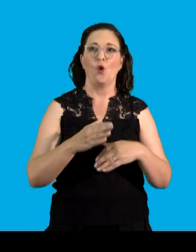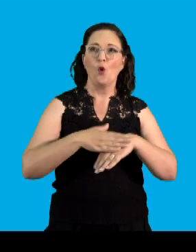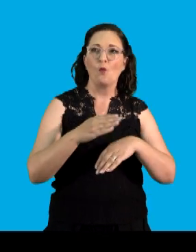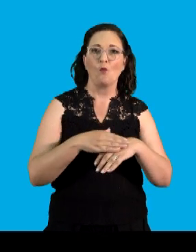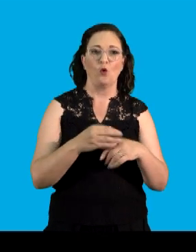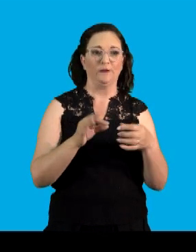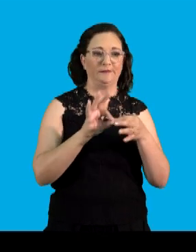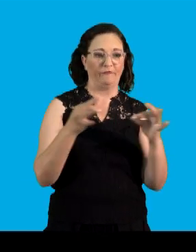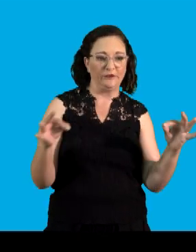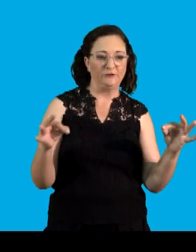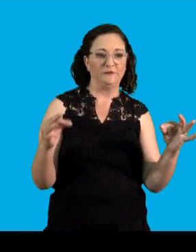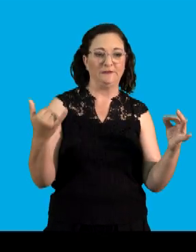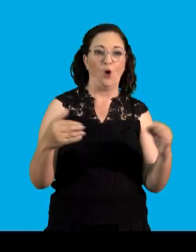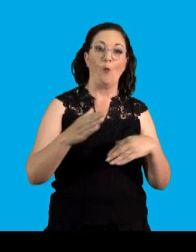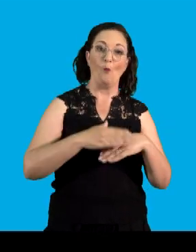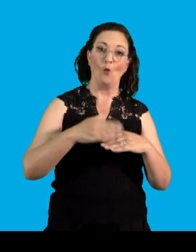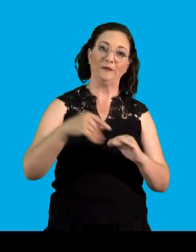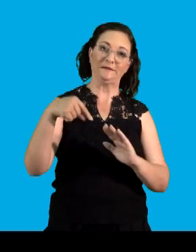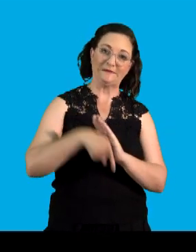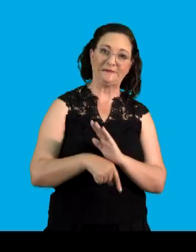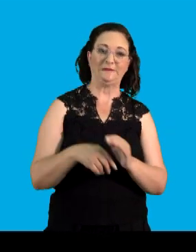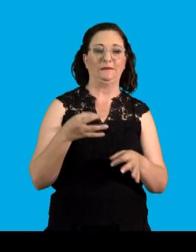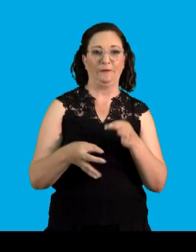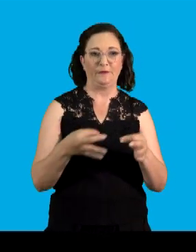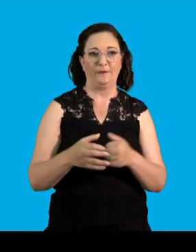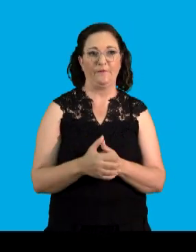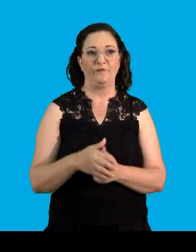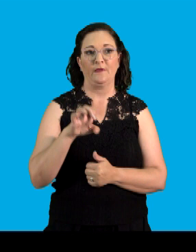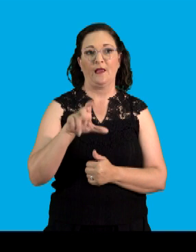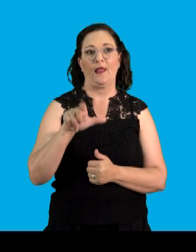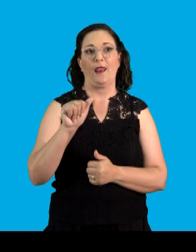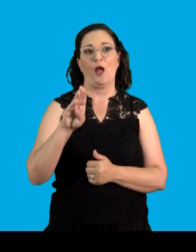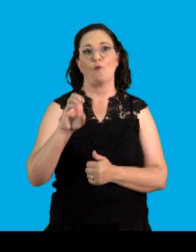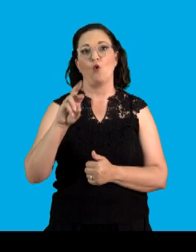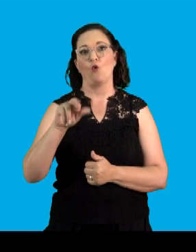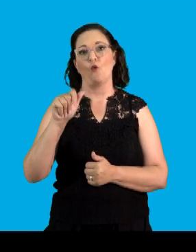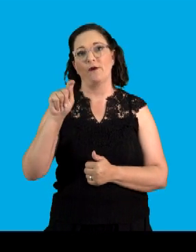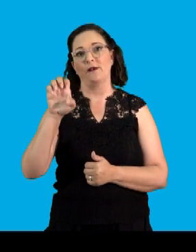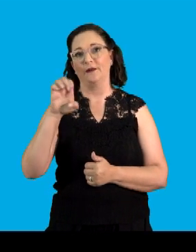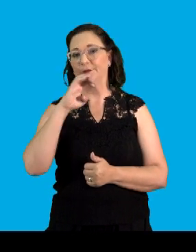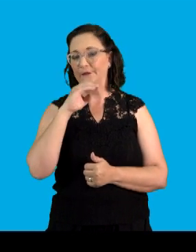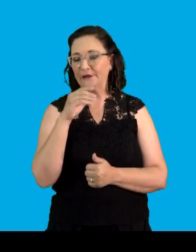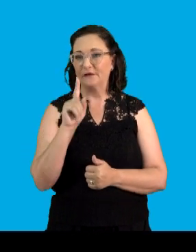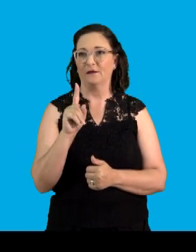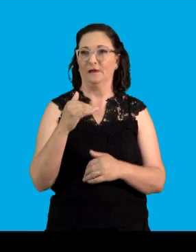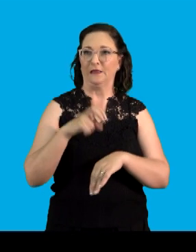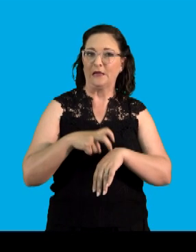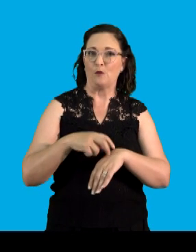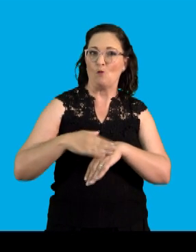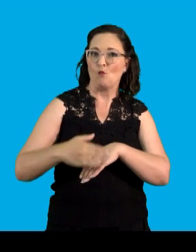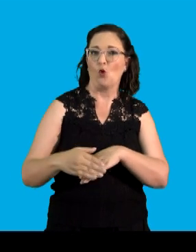your definition or on your explanation. Normally you get a question that says elaborate. So just know that you have to go a bit